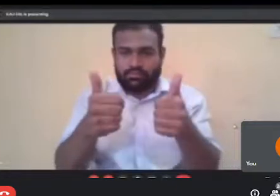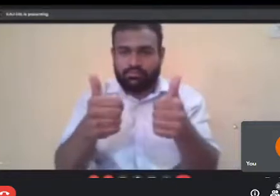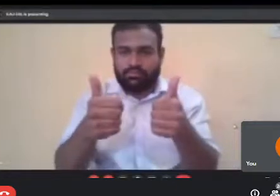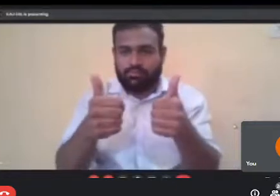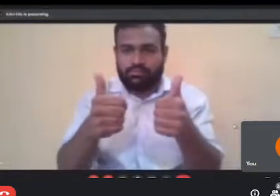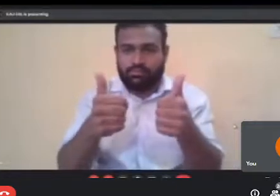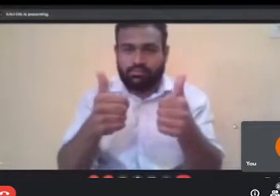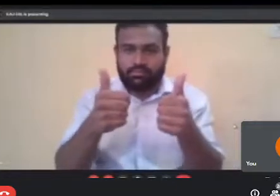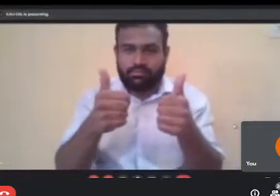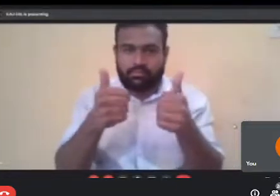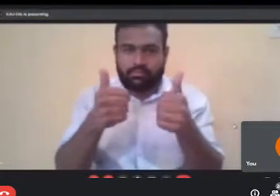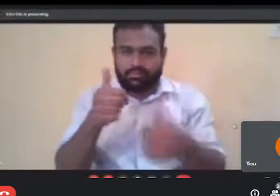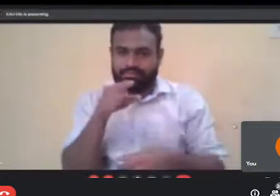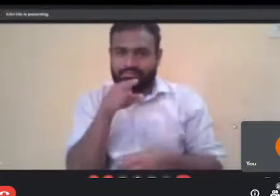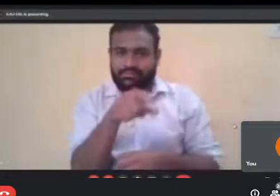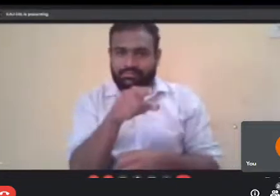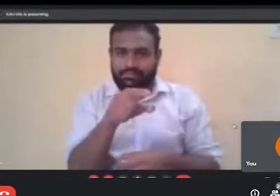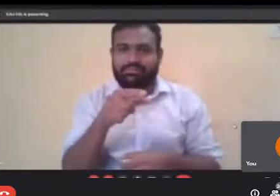Yeah.